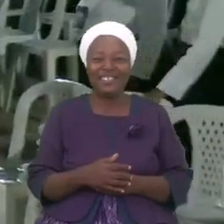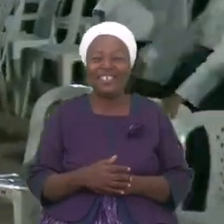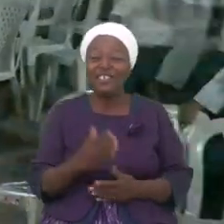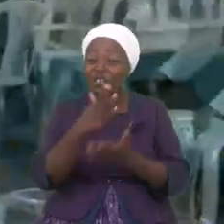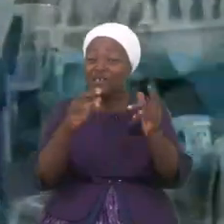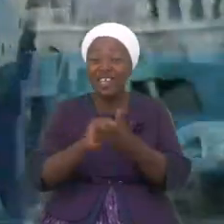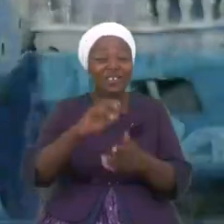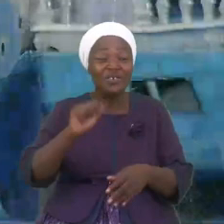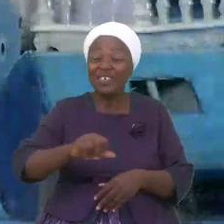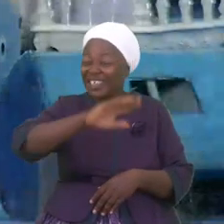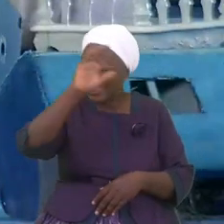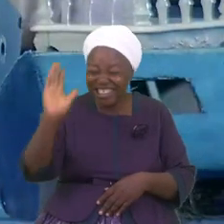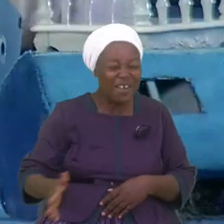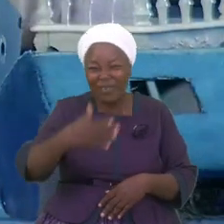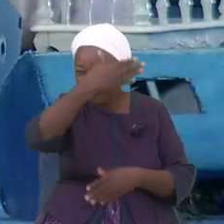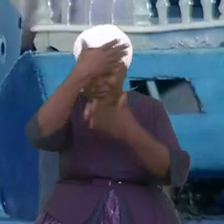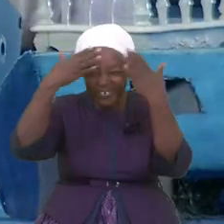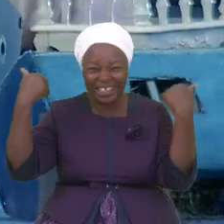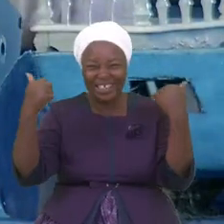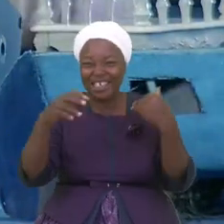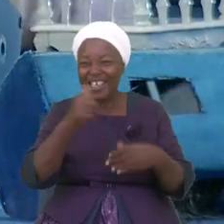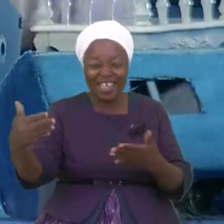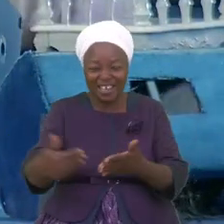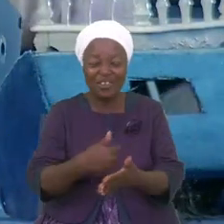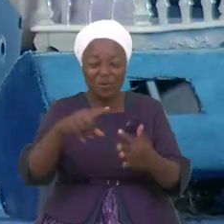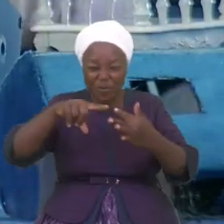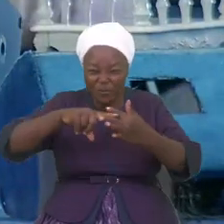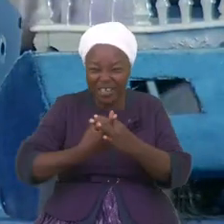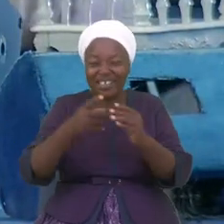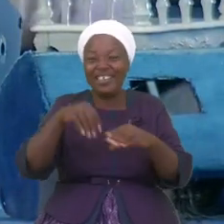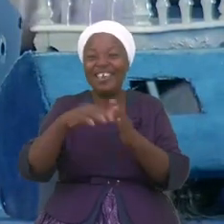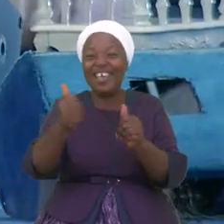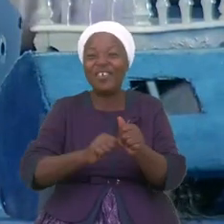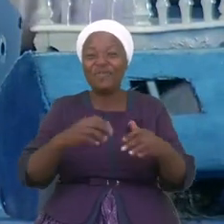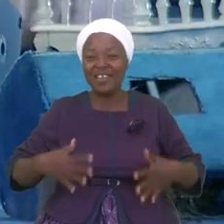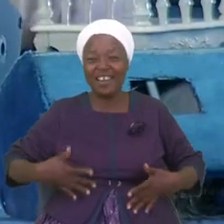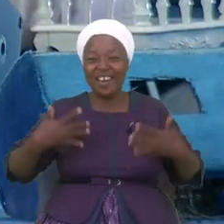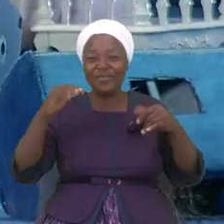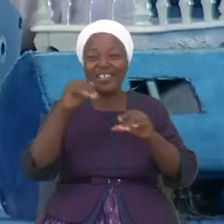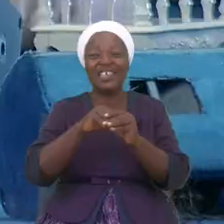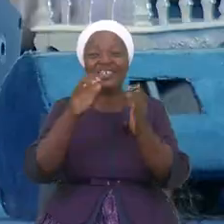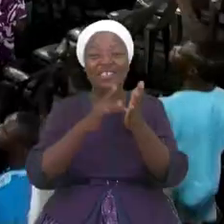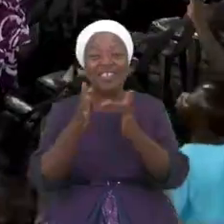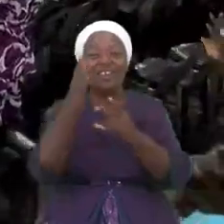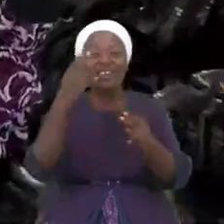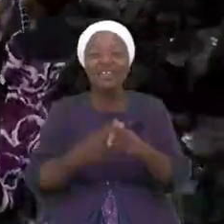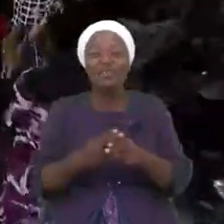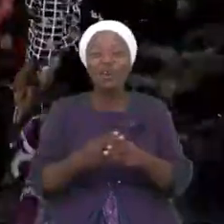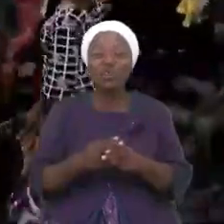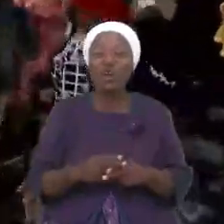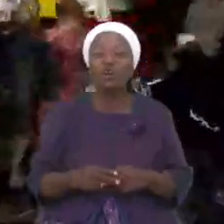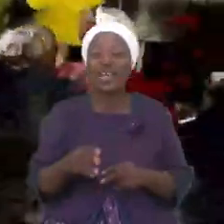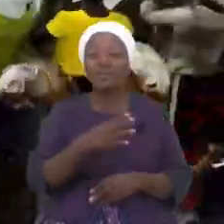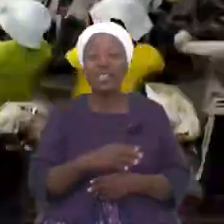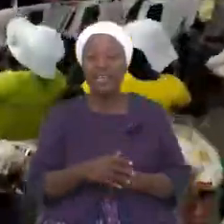unforgettable, a new beginning in every life in Jesus' name.